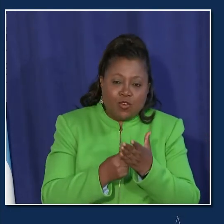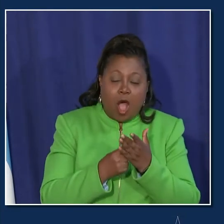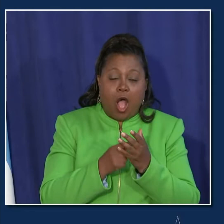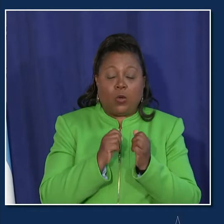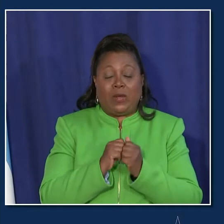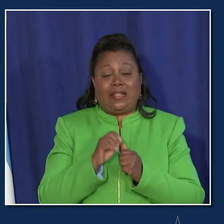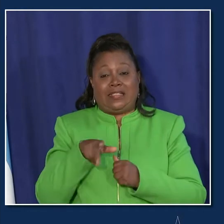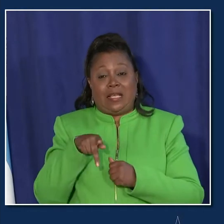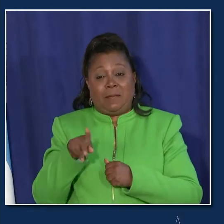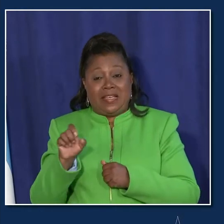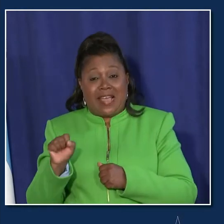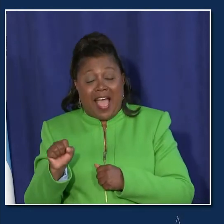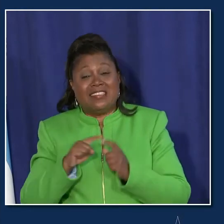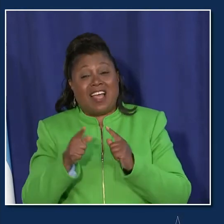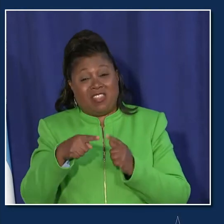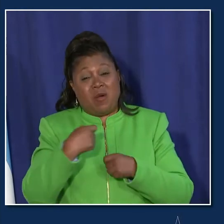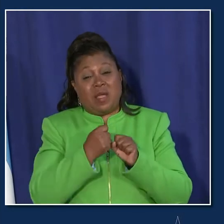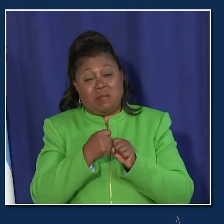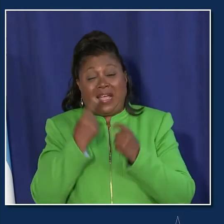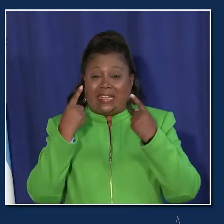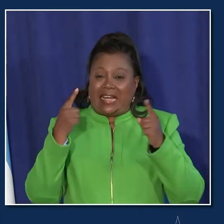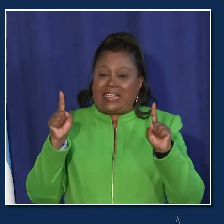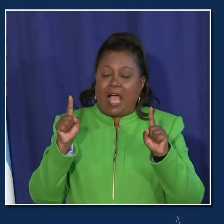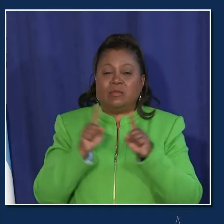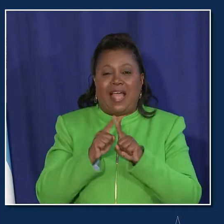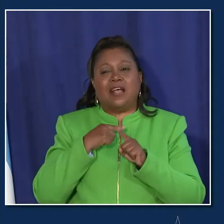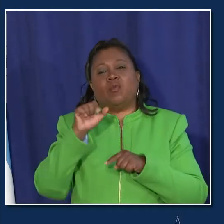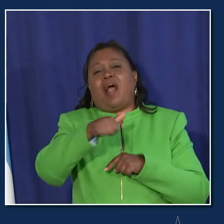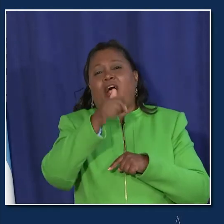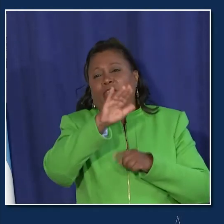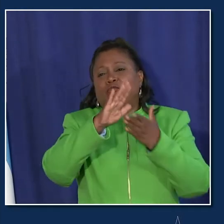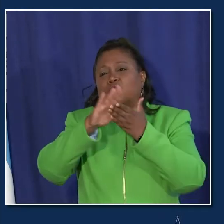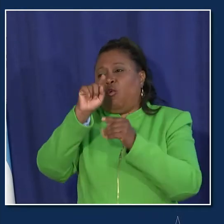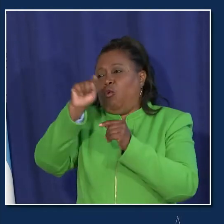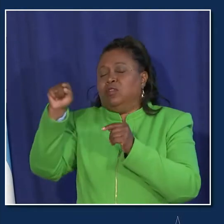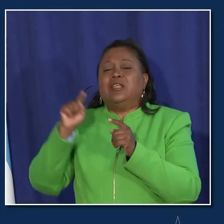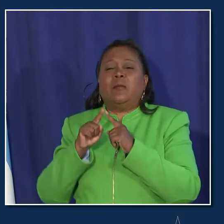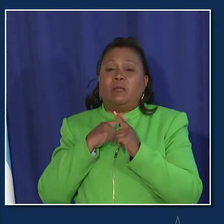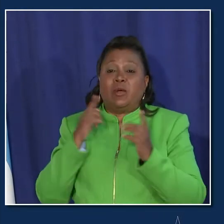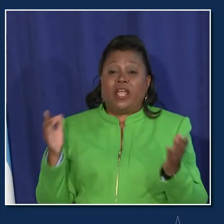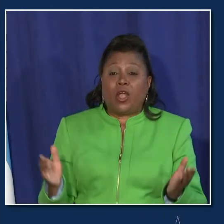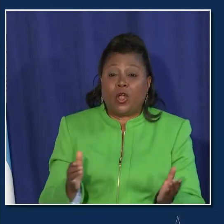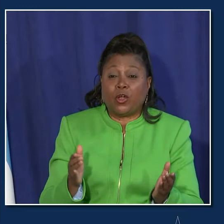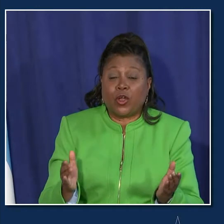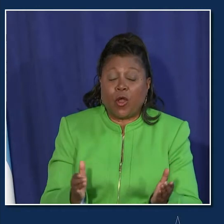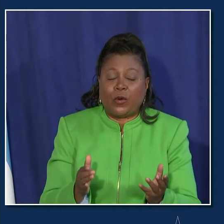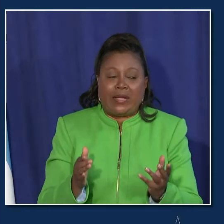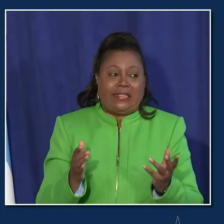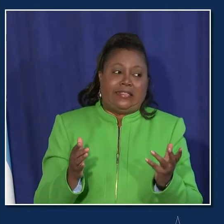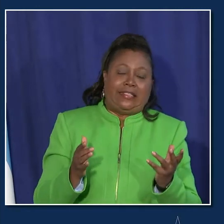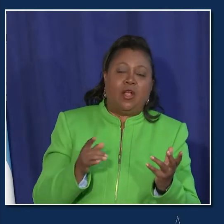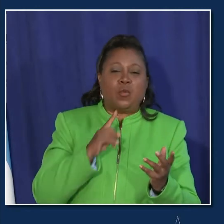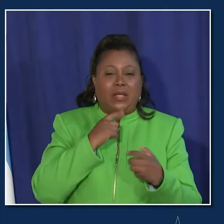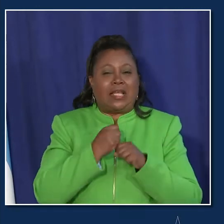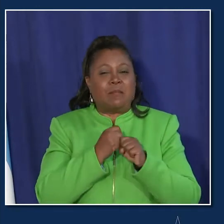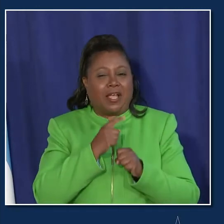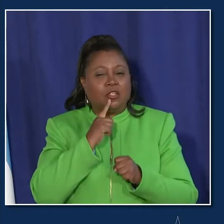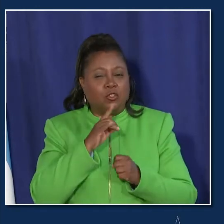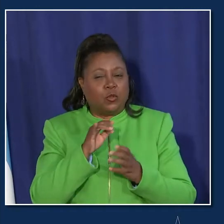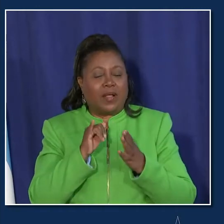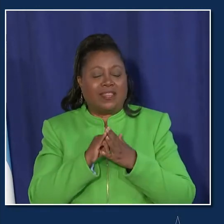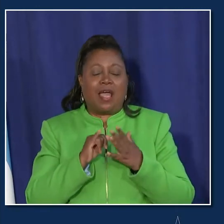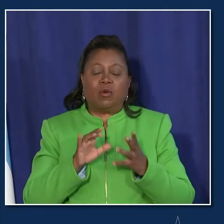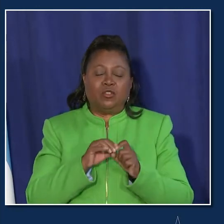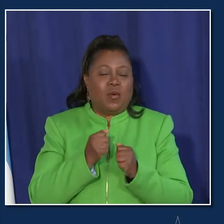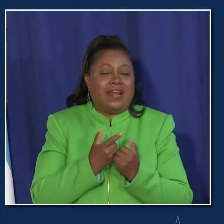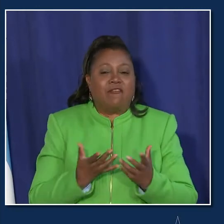with CPS, and they'll be making an announcement, as will other schools. But we are encouraging, really making sure that we're